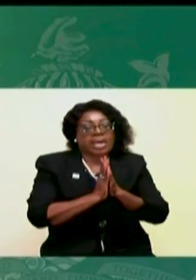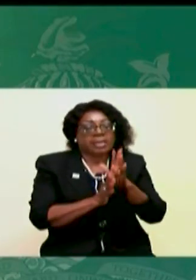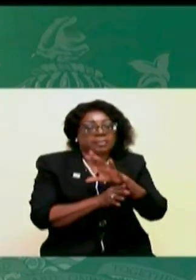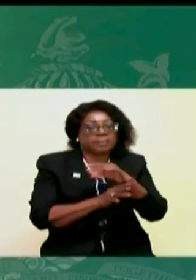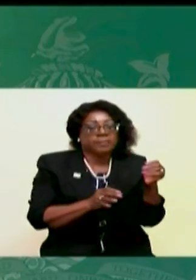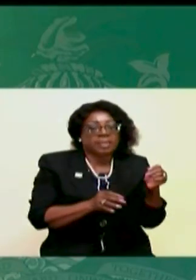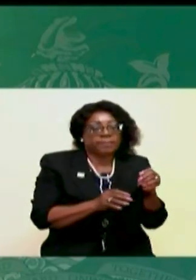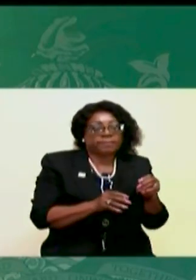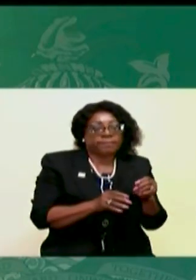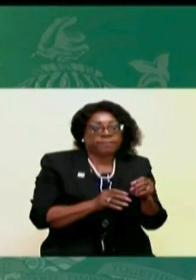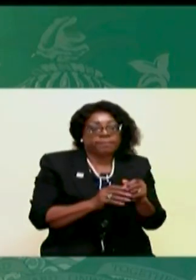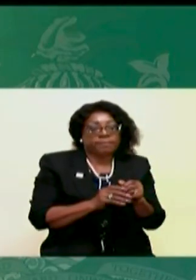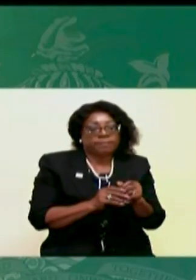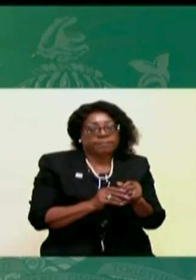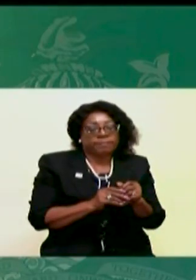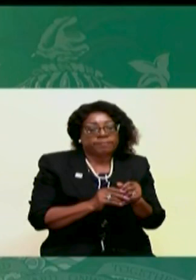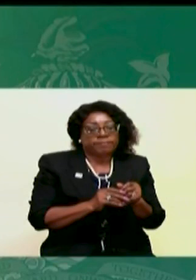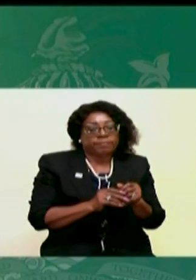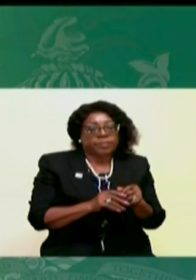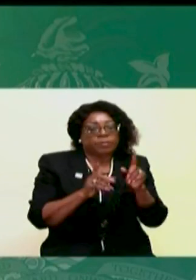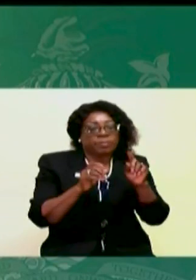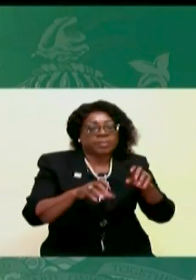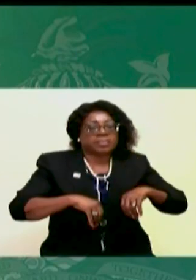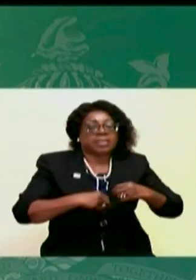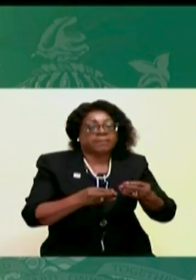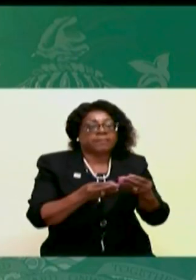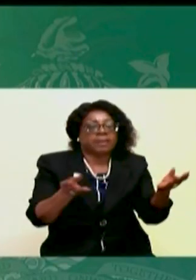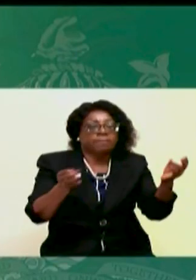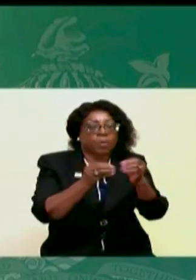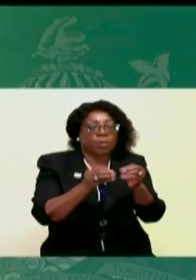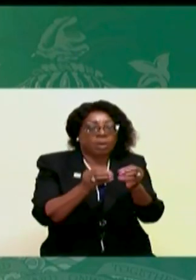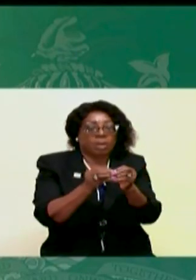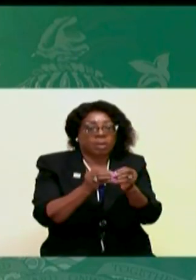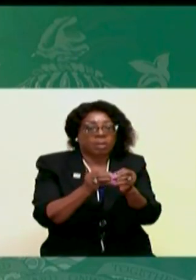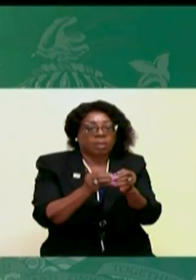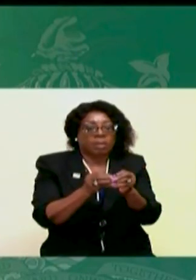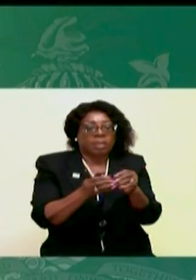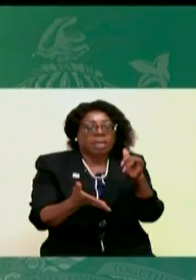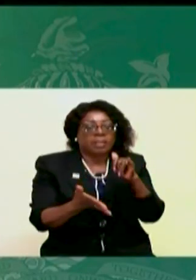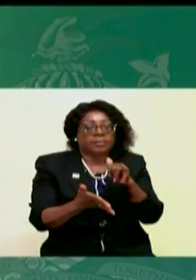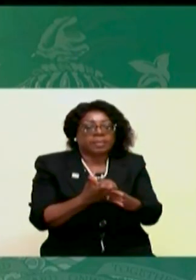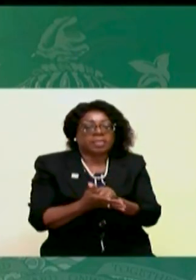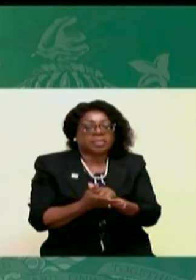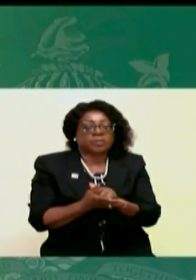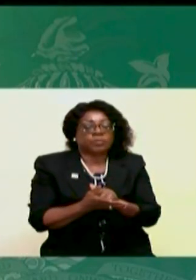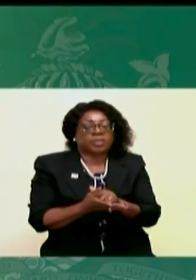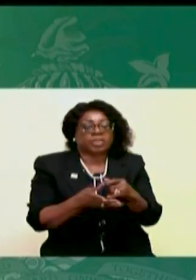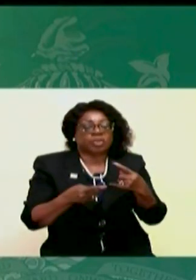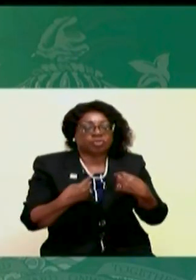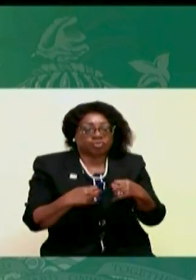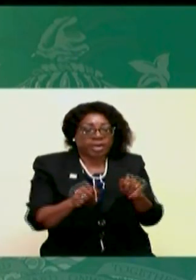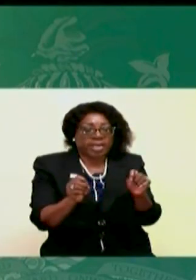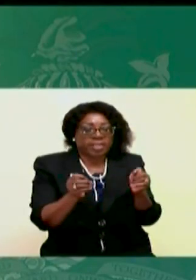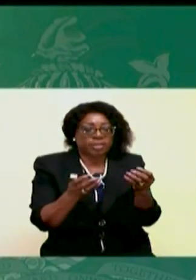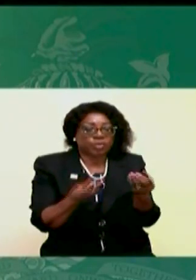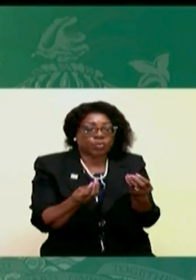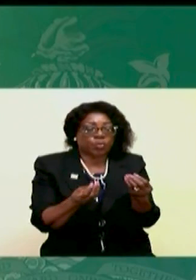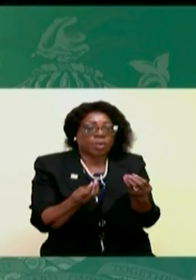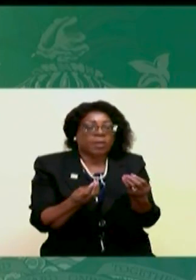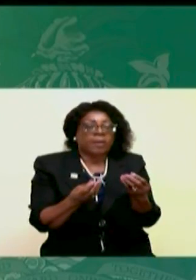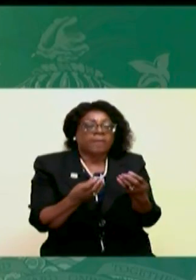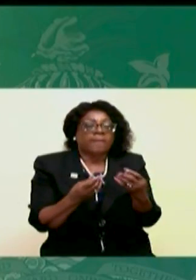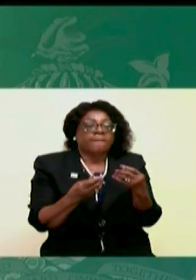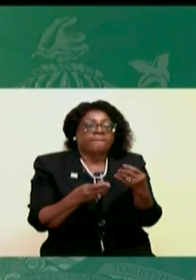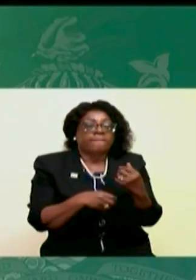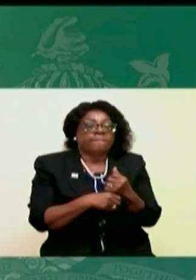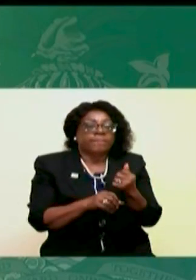demand we make of them, we must give them more. And that is what they're trying to do, make it much more comfortable for them to deliver the